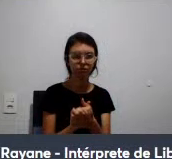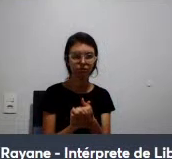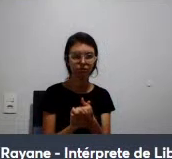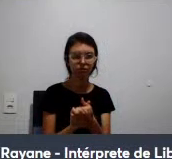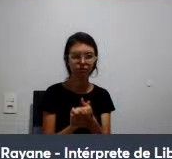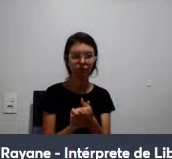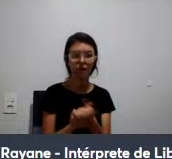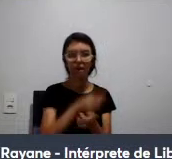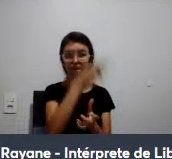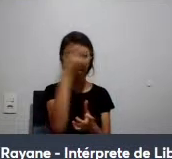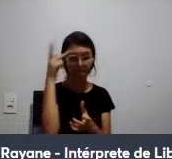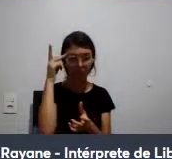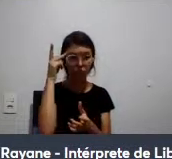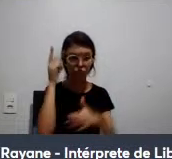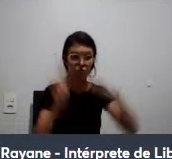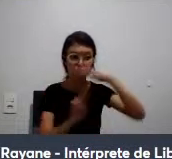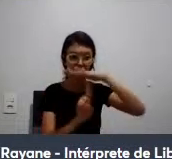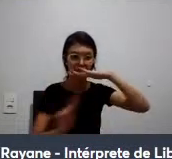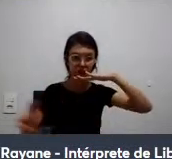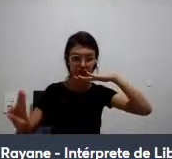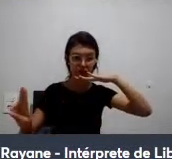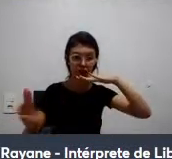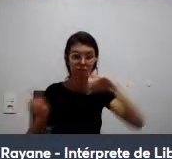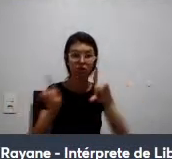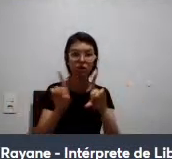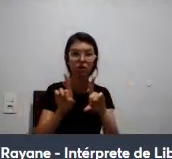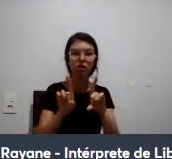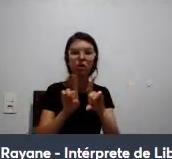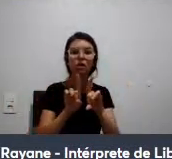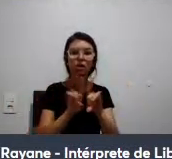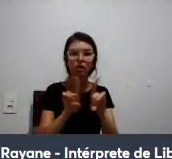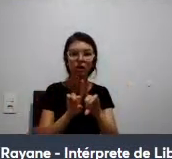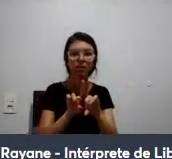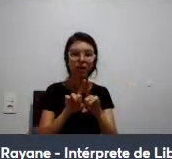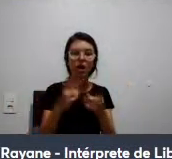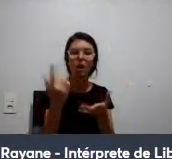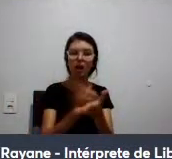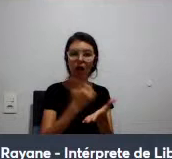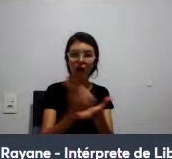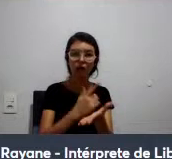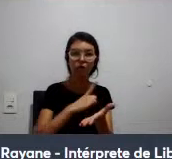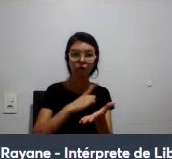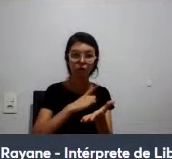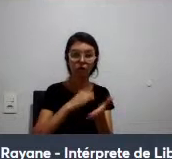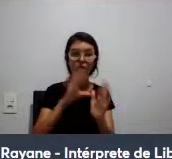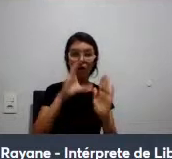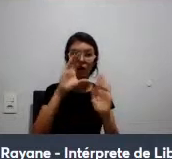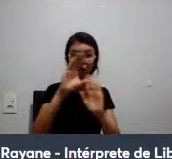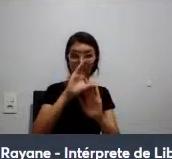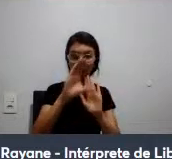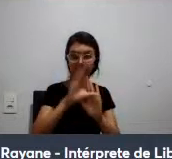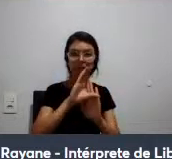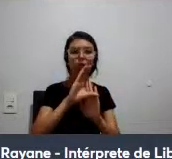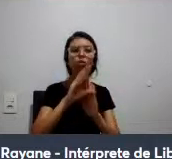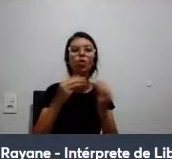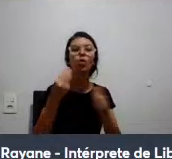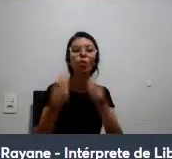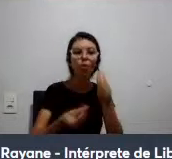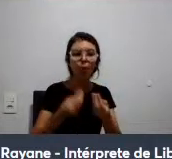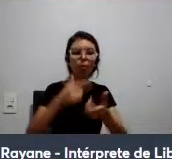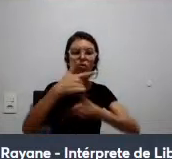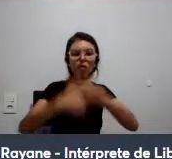Pessoas em universidades, e este livro tem um capítulo sobre a força de trabalho do